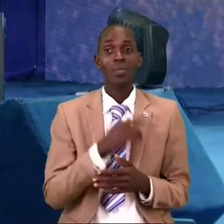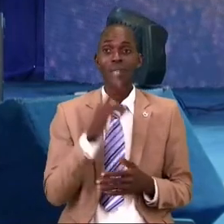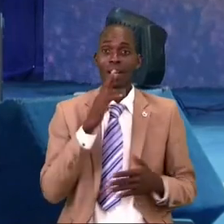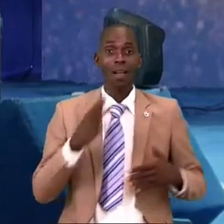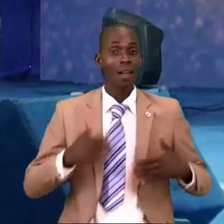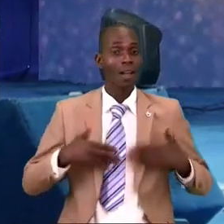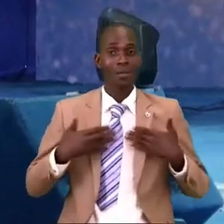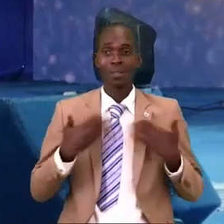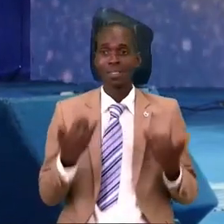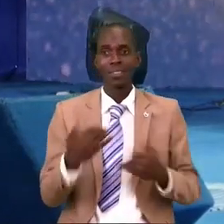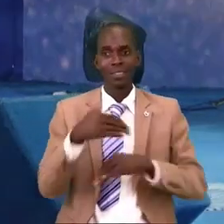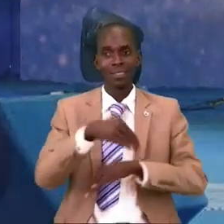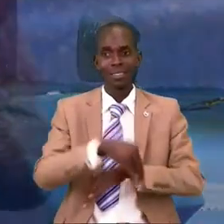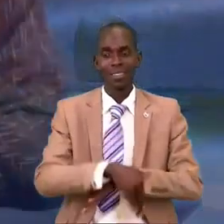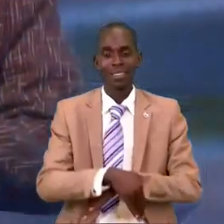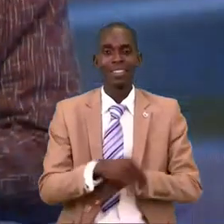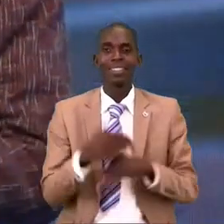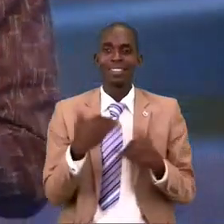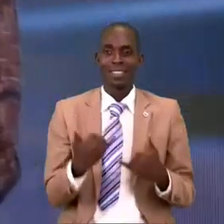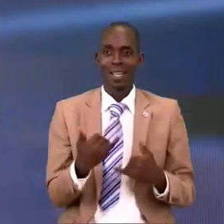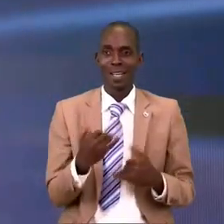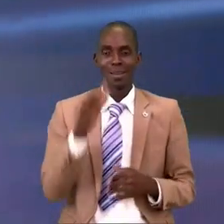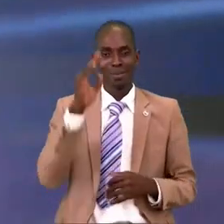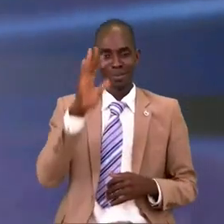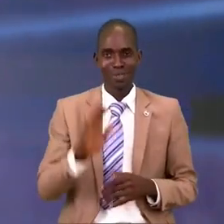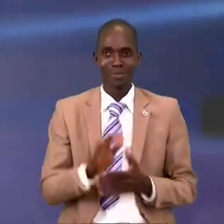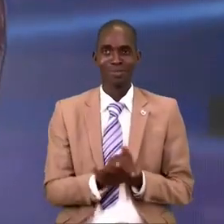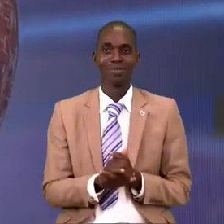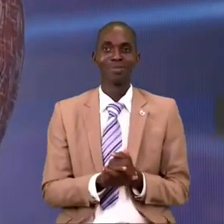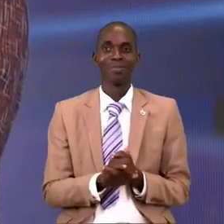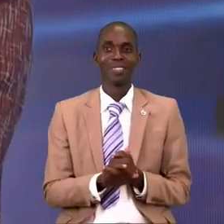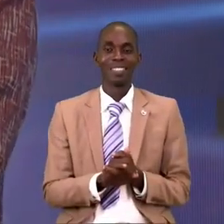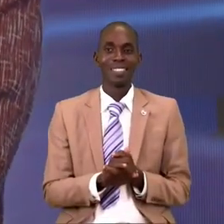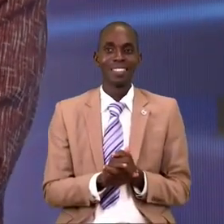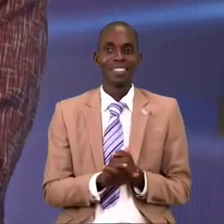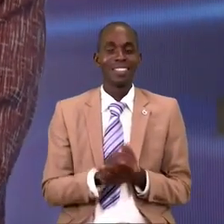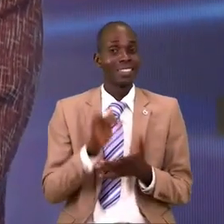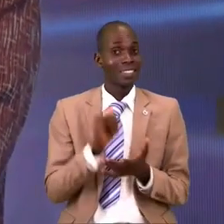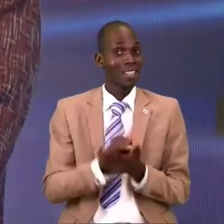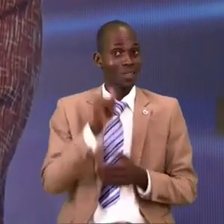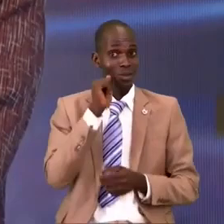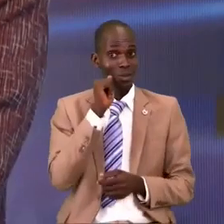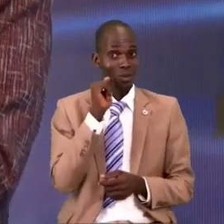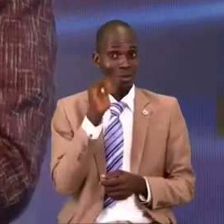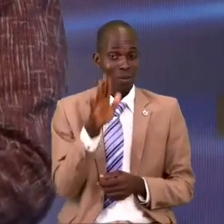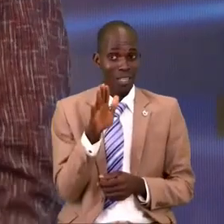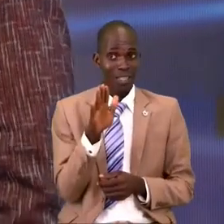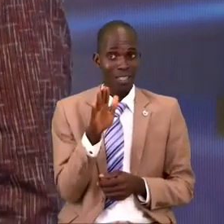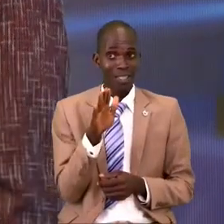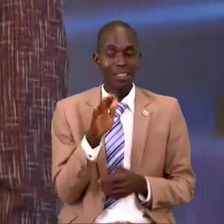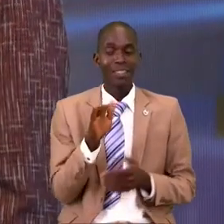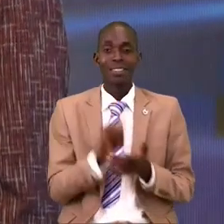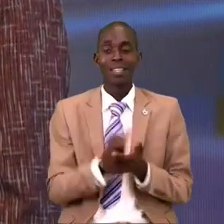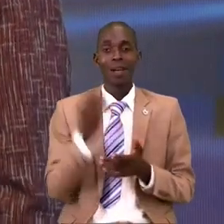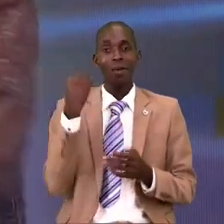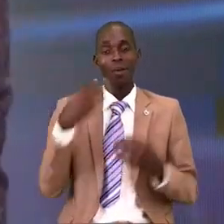was healed, having mental problem, deranged,